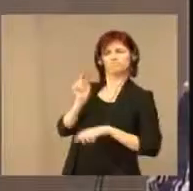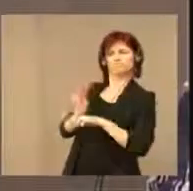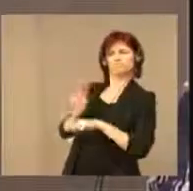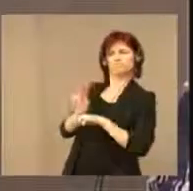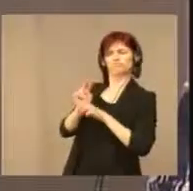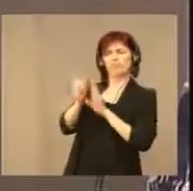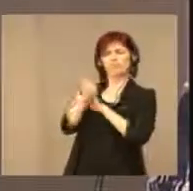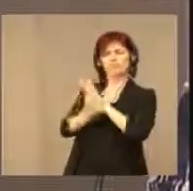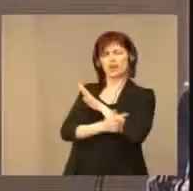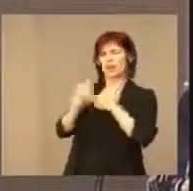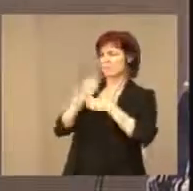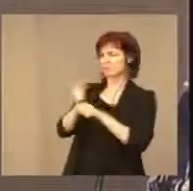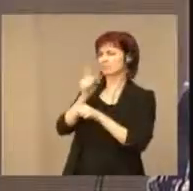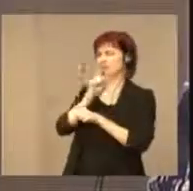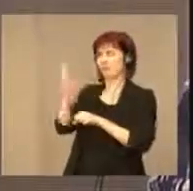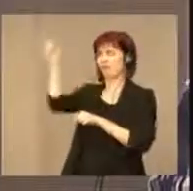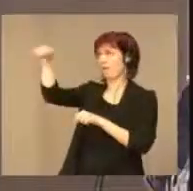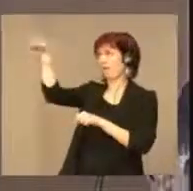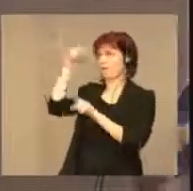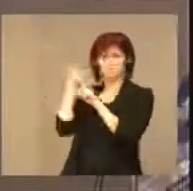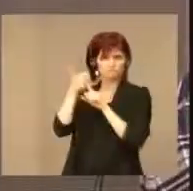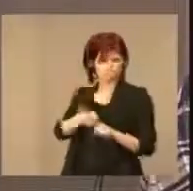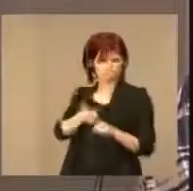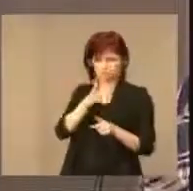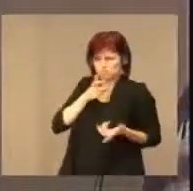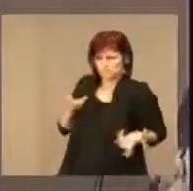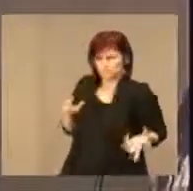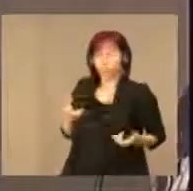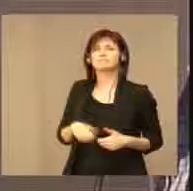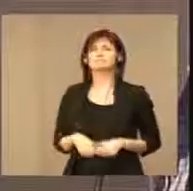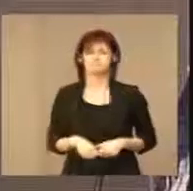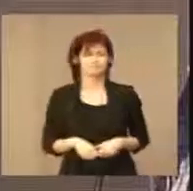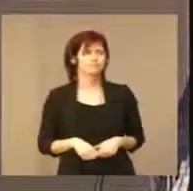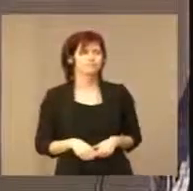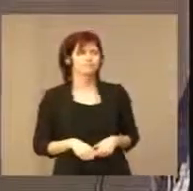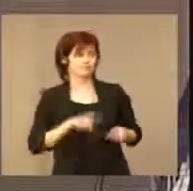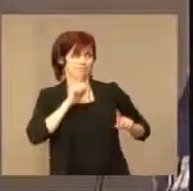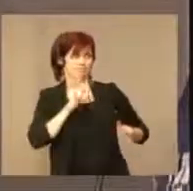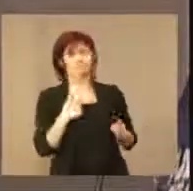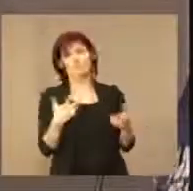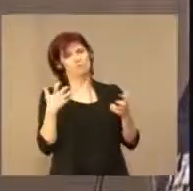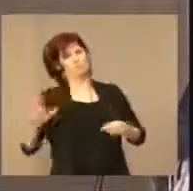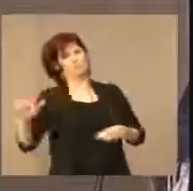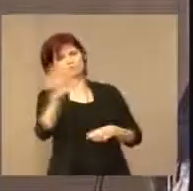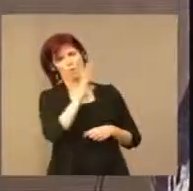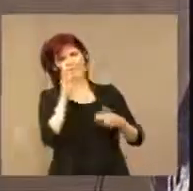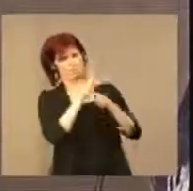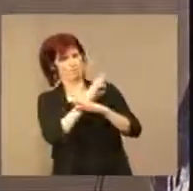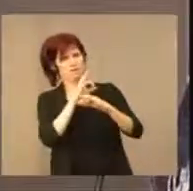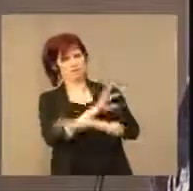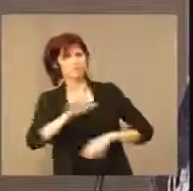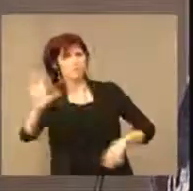ensure compliance? Well, we'd like your opinion on that. That is one of the outstanding questions in the development